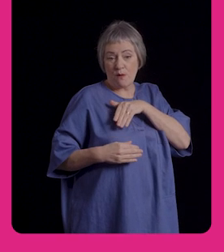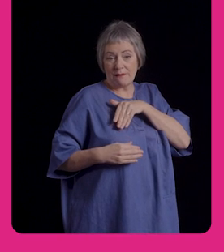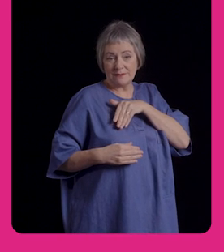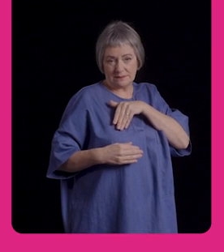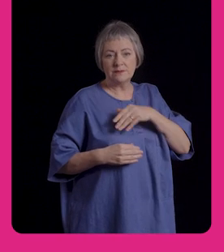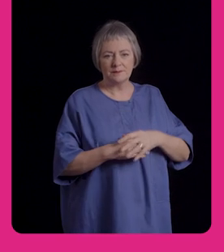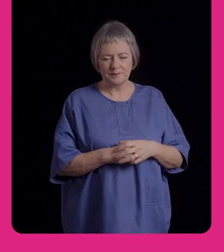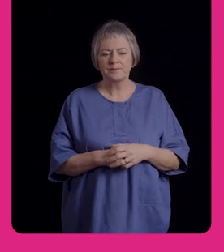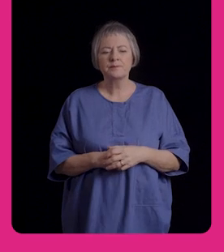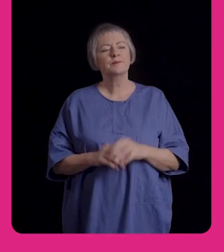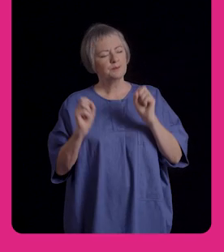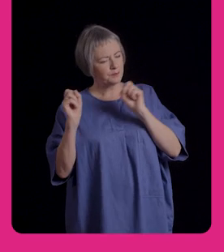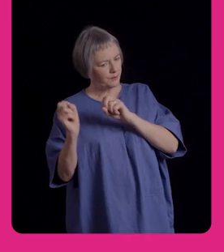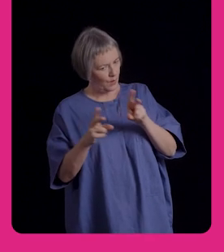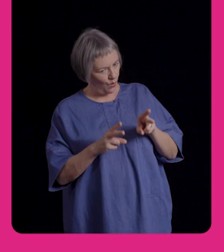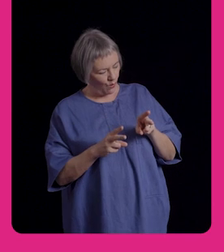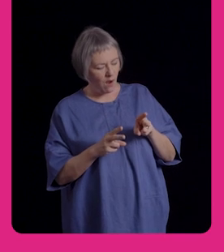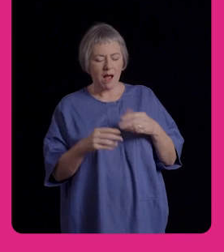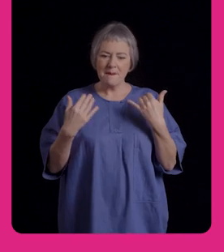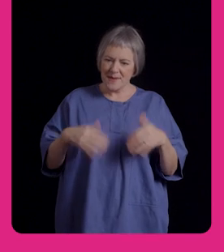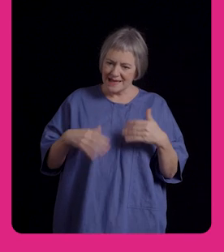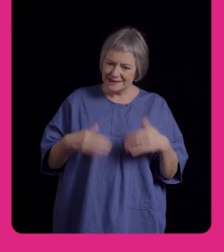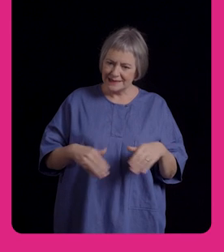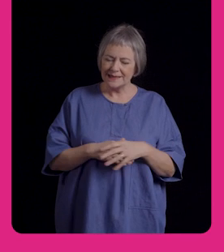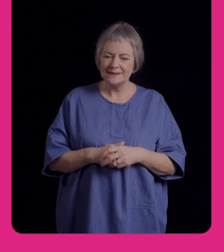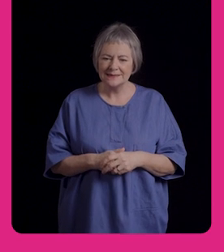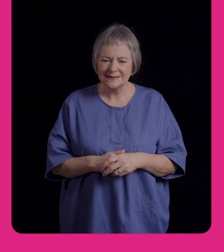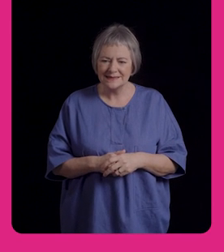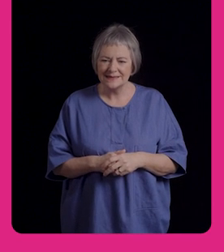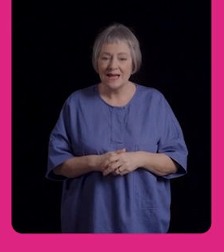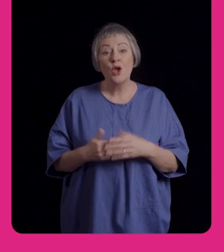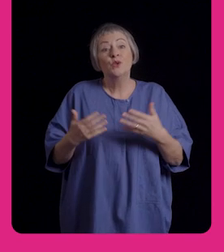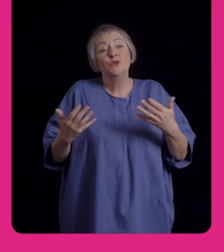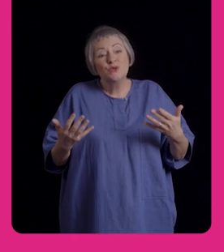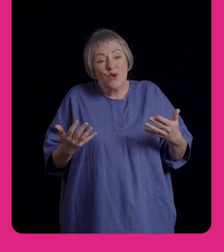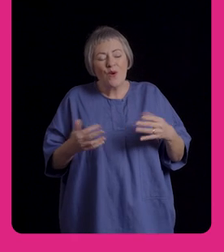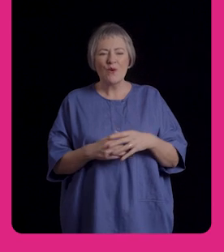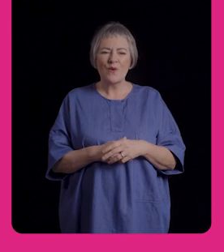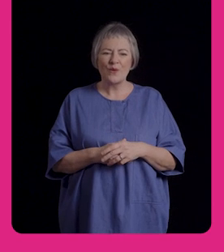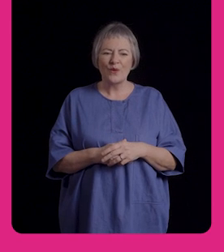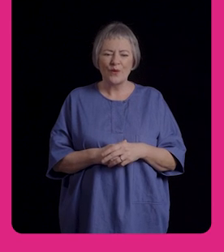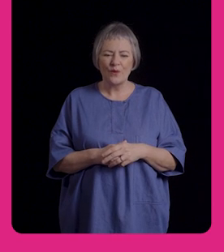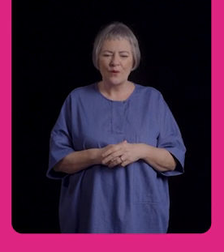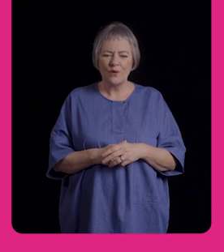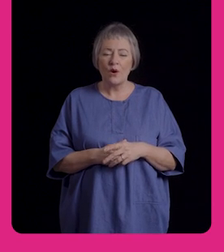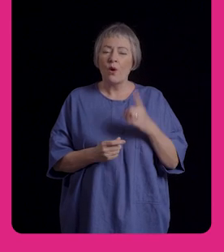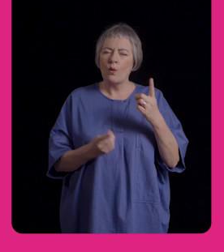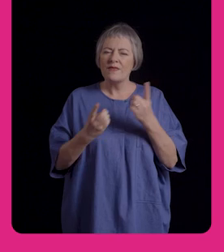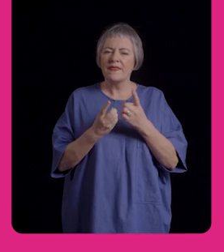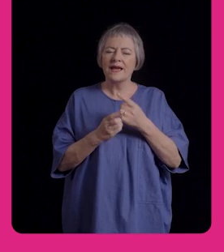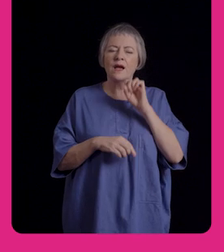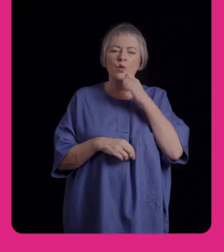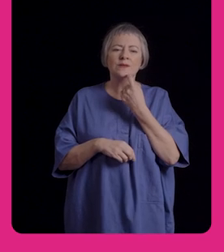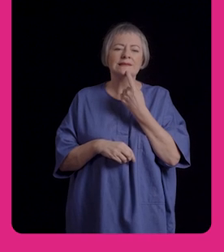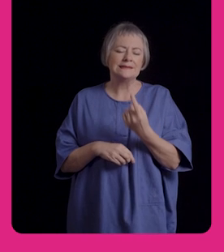that side and side. Yeah. Okay. Amazing. So one thing that I